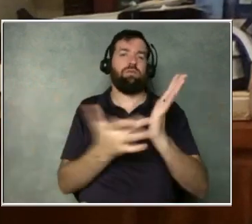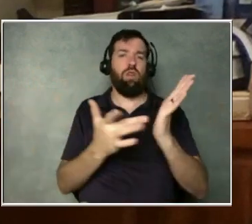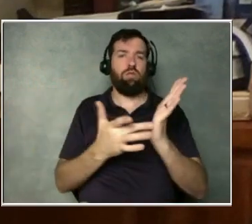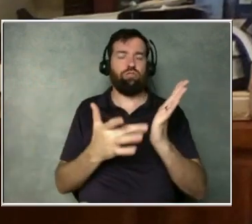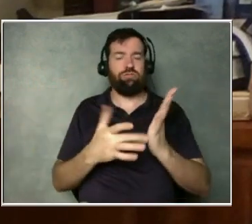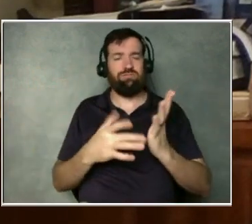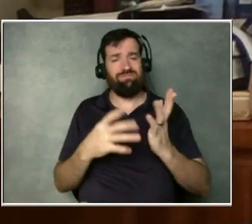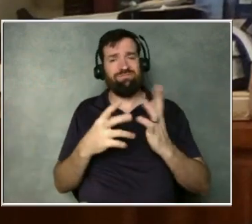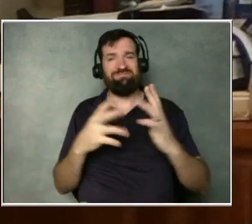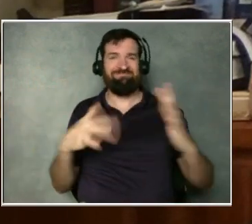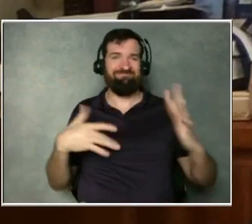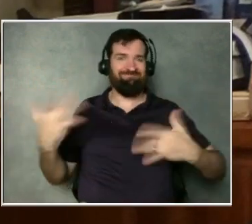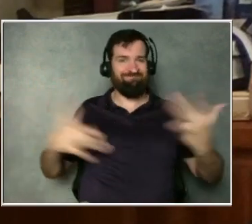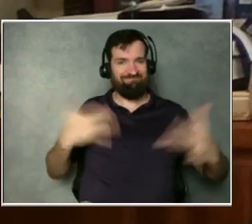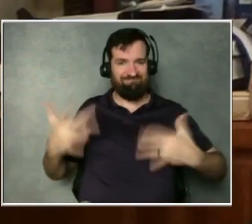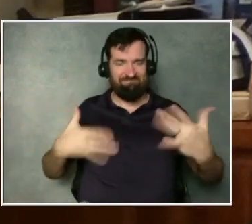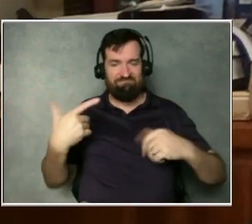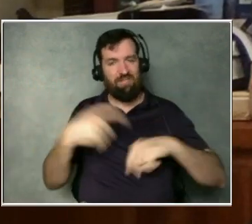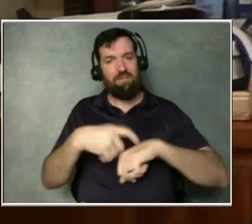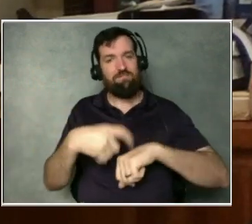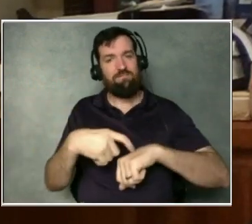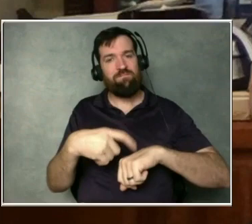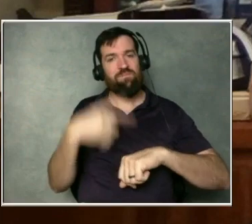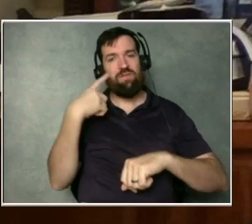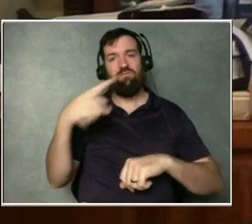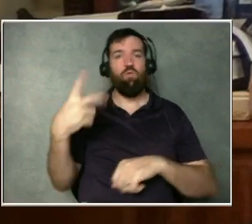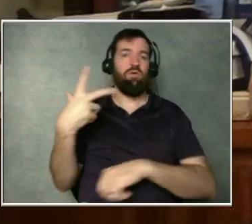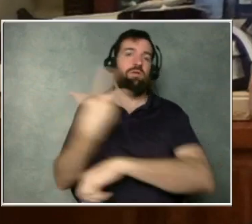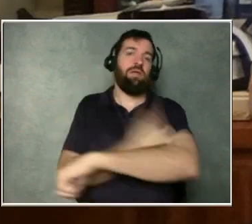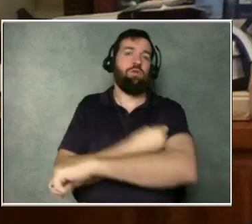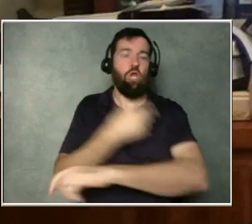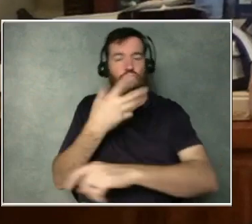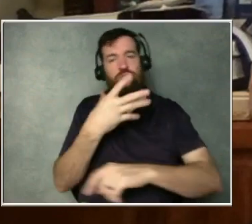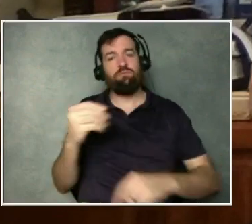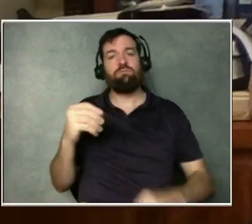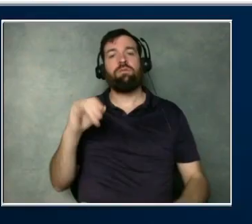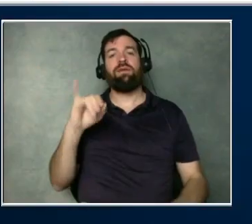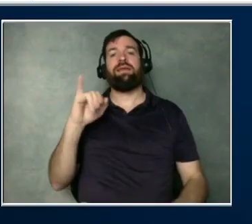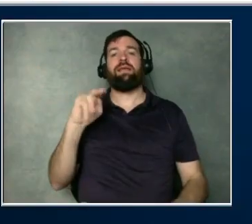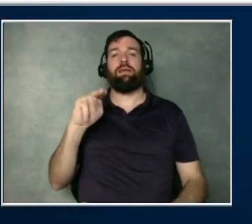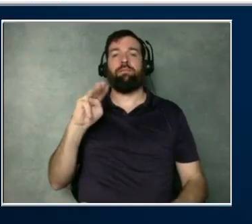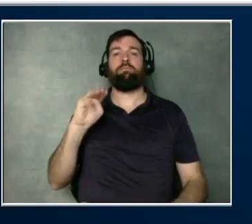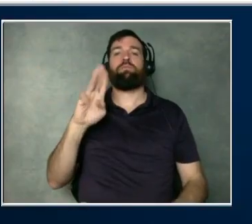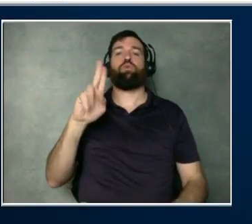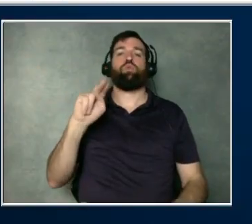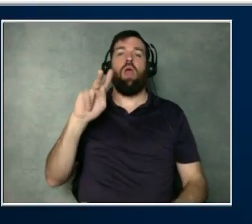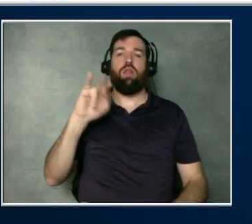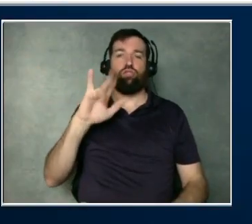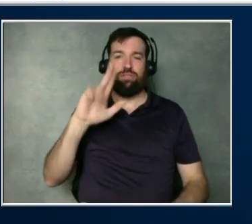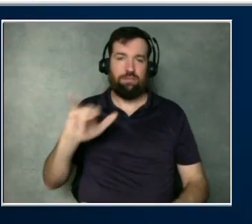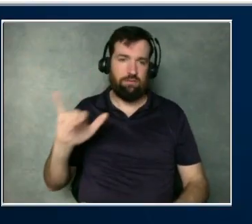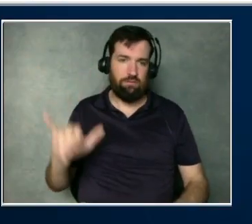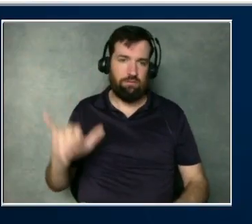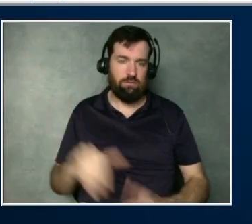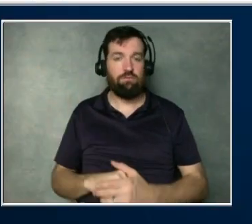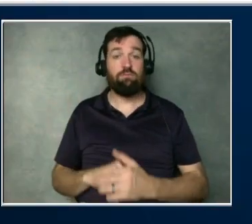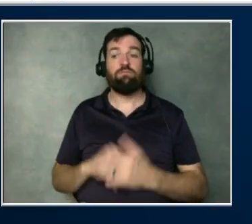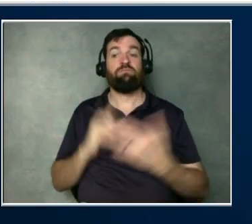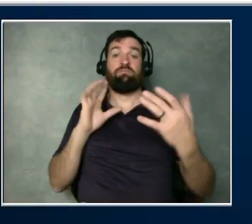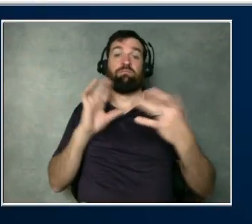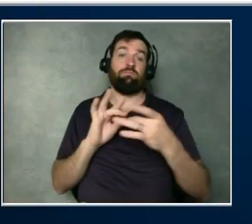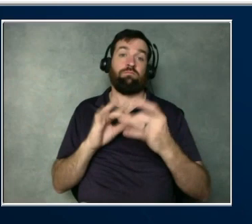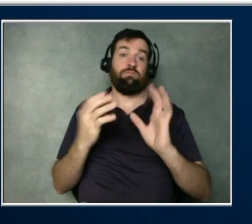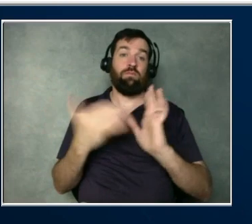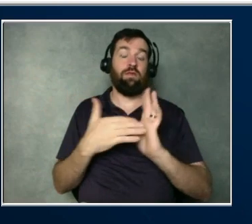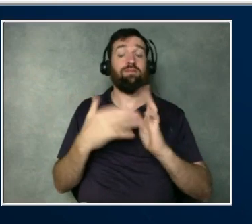very exciting time in immunology and vaccinology. It is amazing. And just to say it out loud, the safety